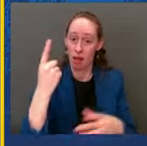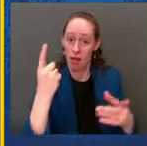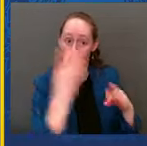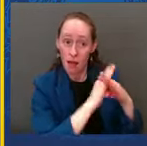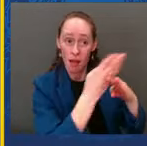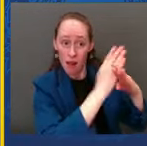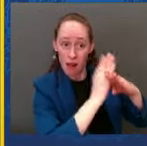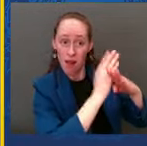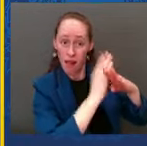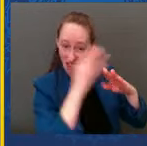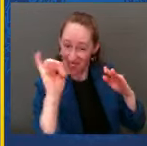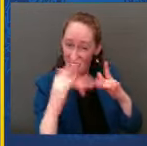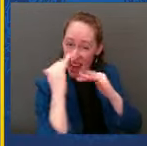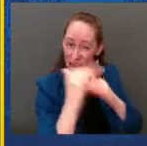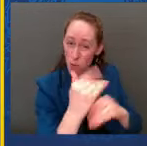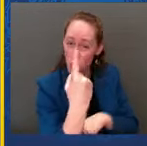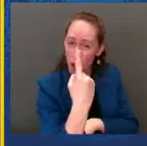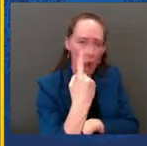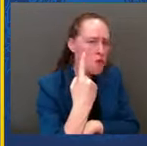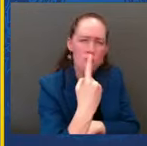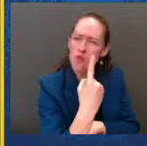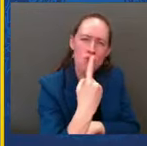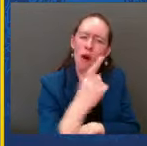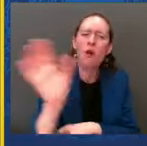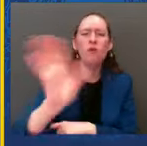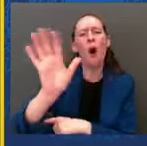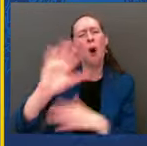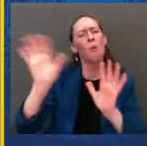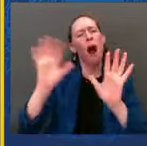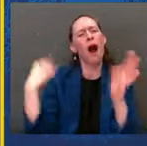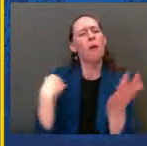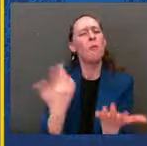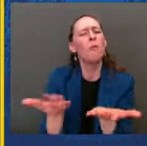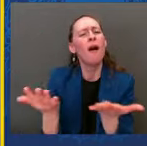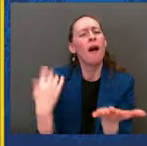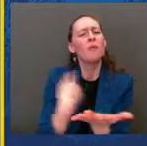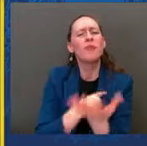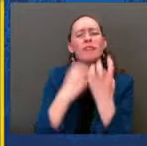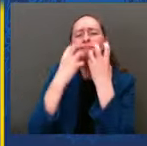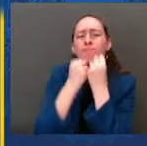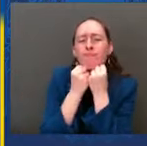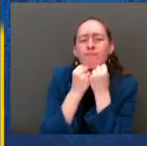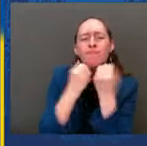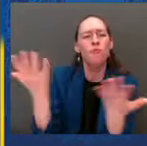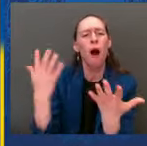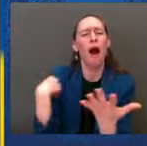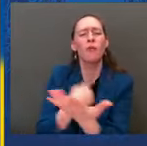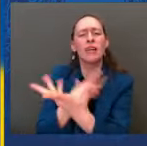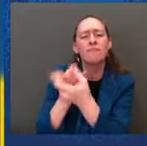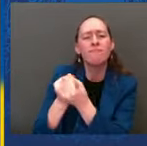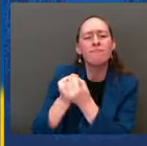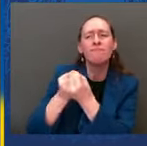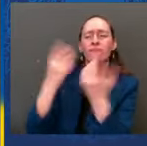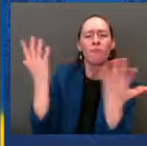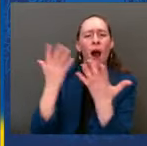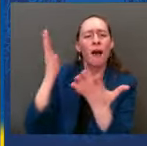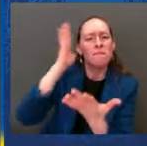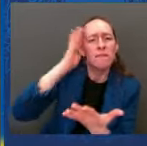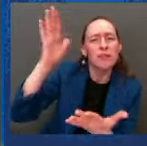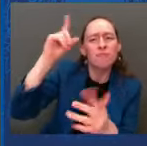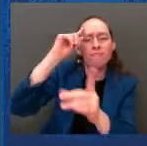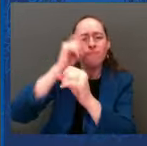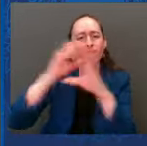build? We need to take the strength and capacity of this coalition and apply it to lifting up the lives of